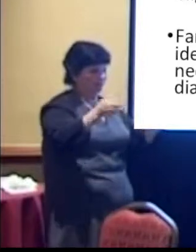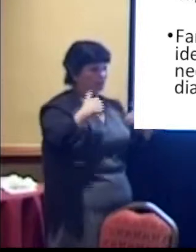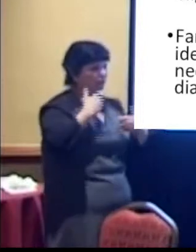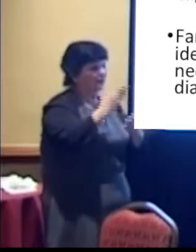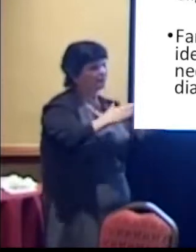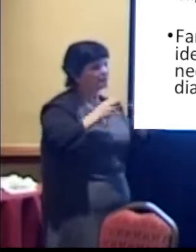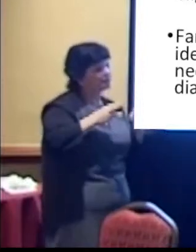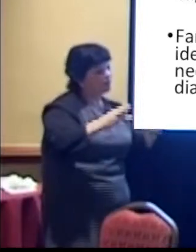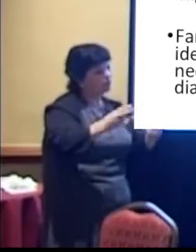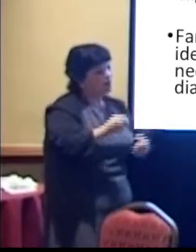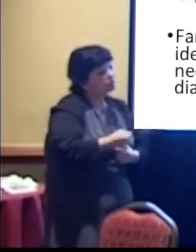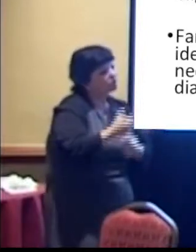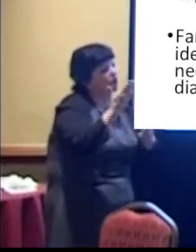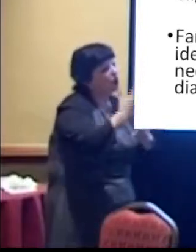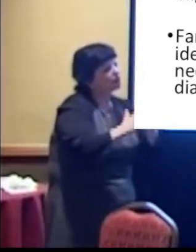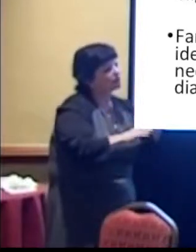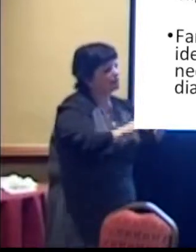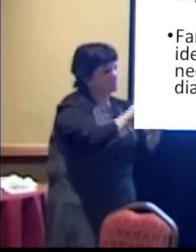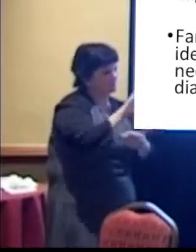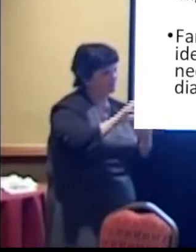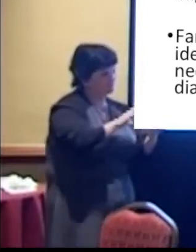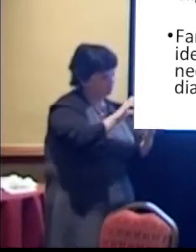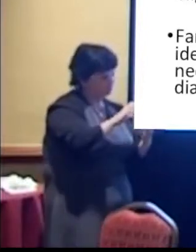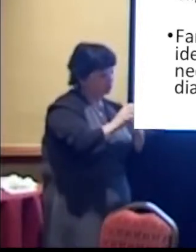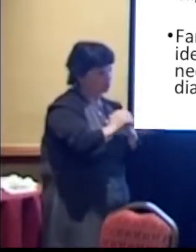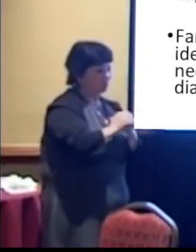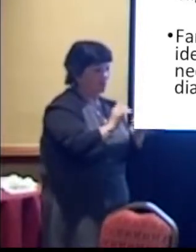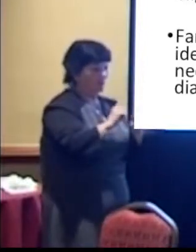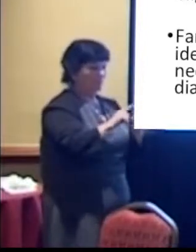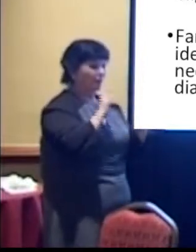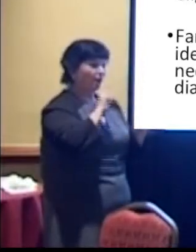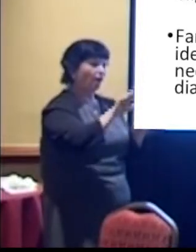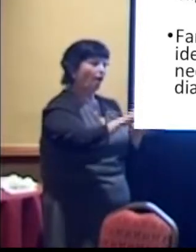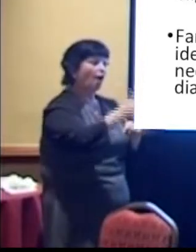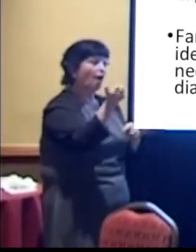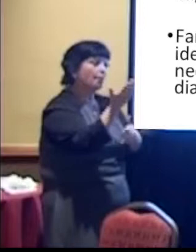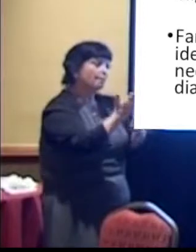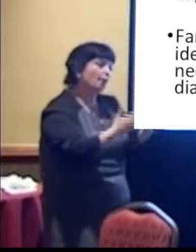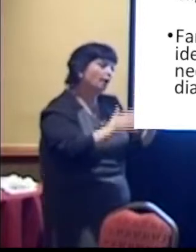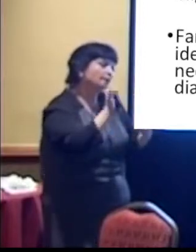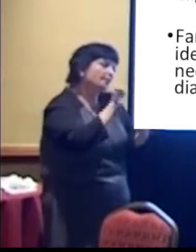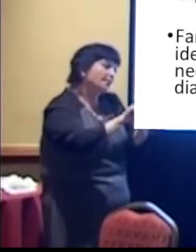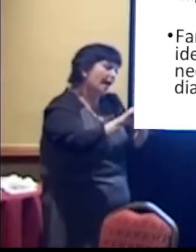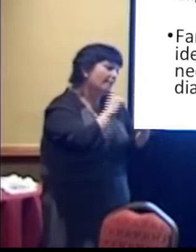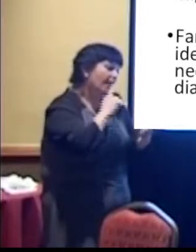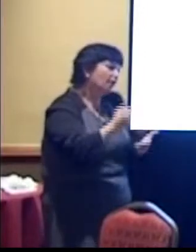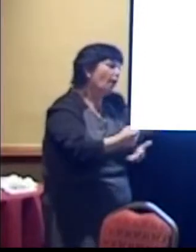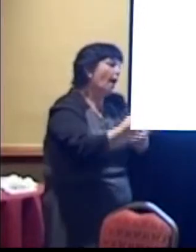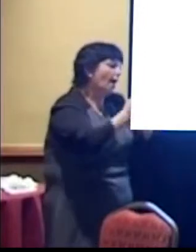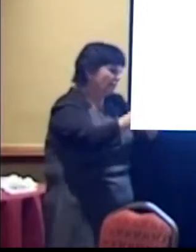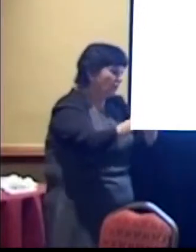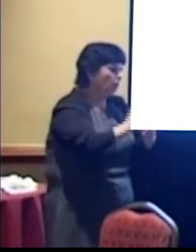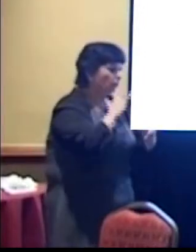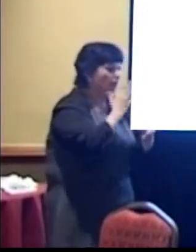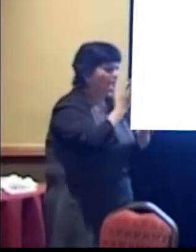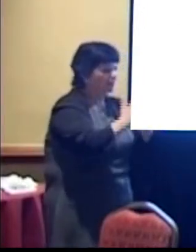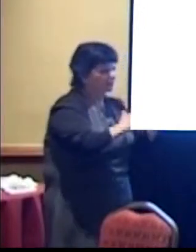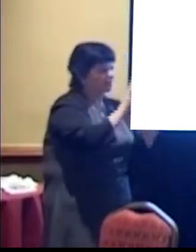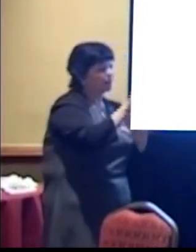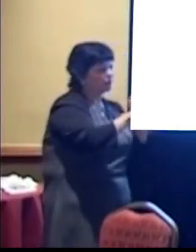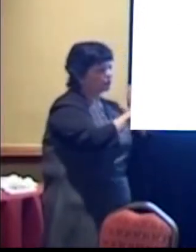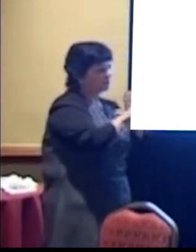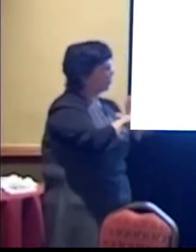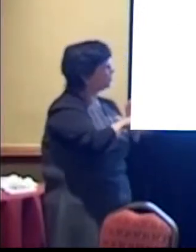some ways caused some confusion. But there are other pieces of it that are helpful, and we'll talk about some of the